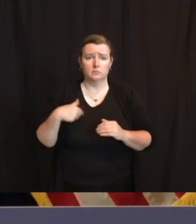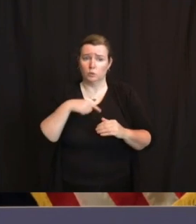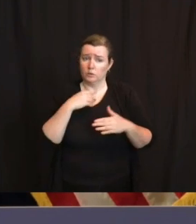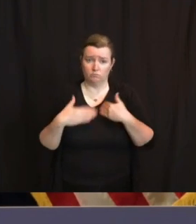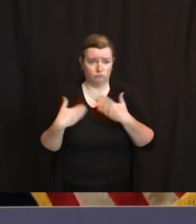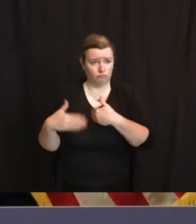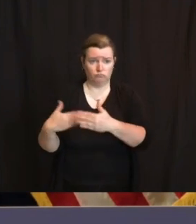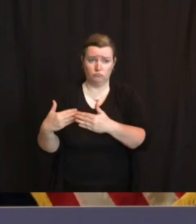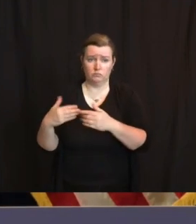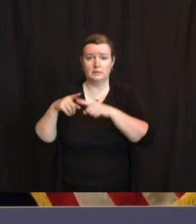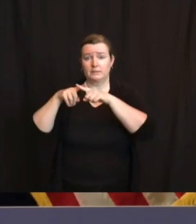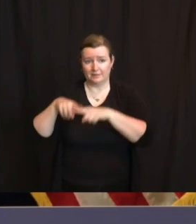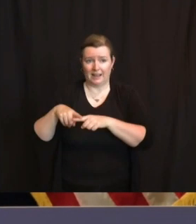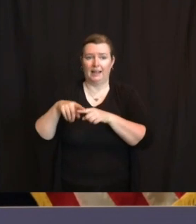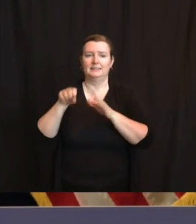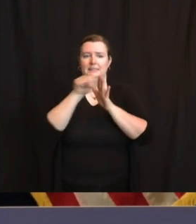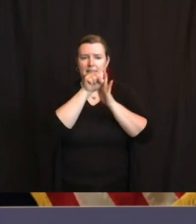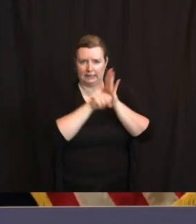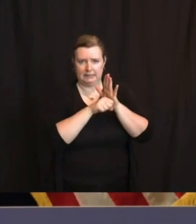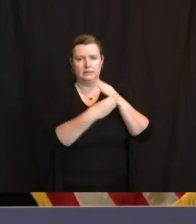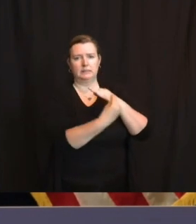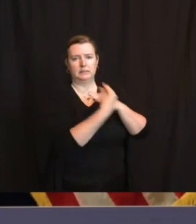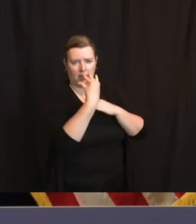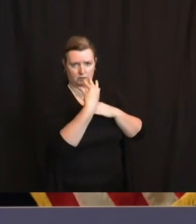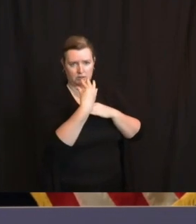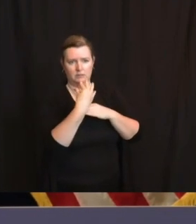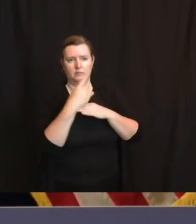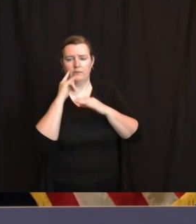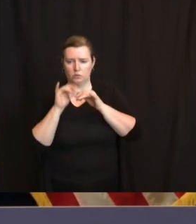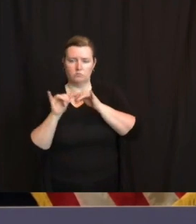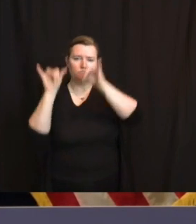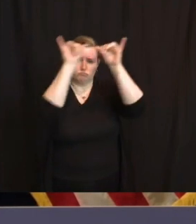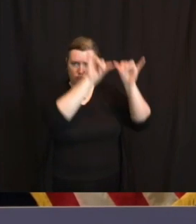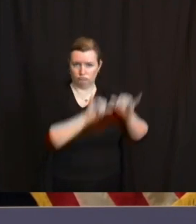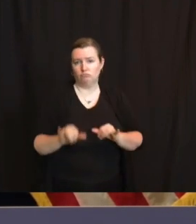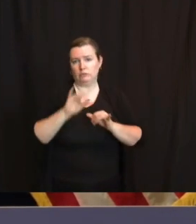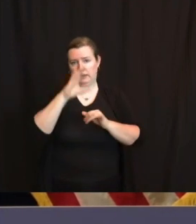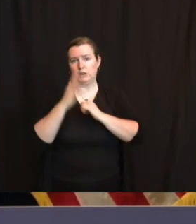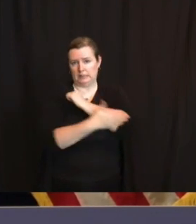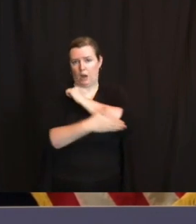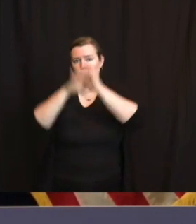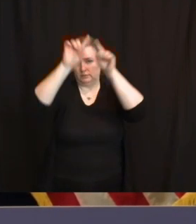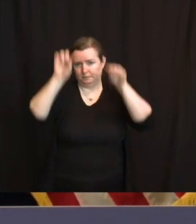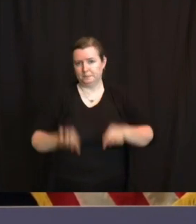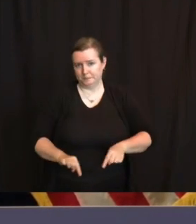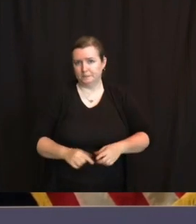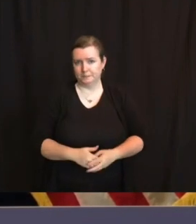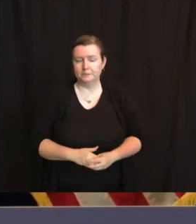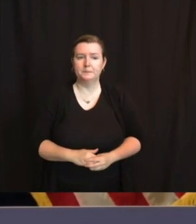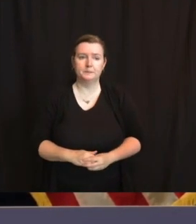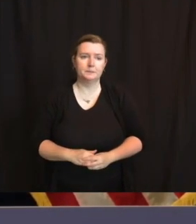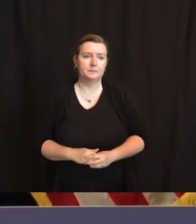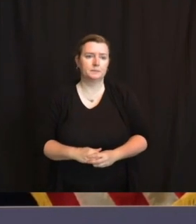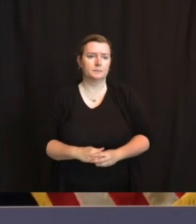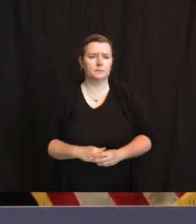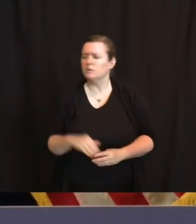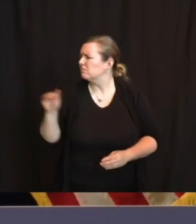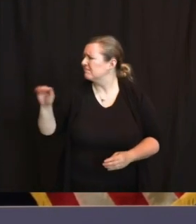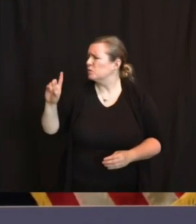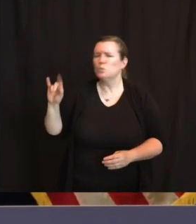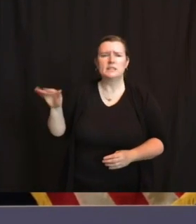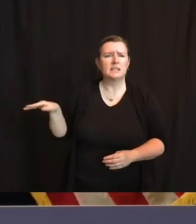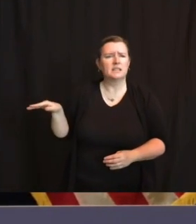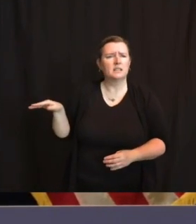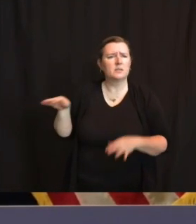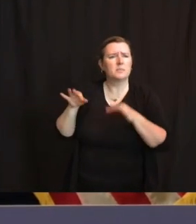and that'll continue to be the case. Judy, do you want to hit the question about the urban communities and exactly what